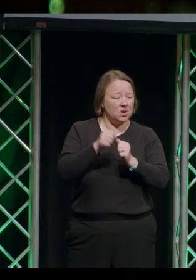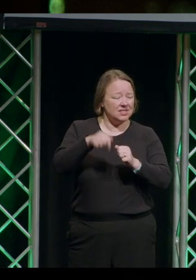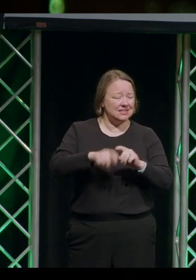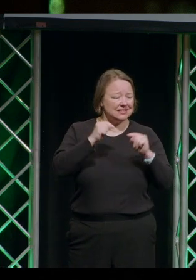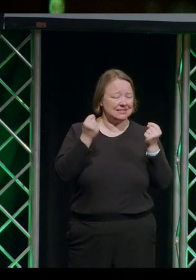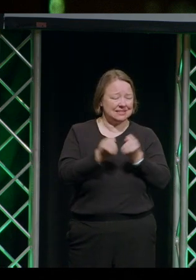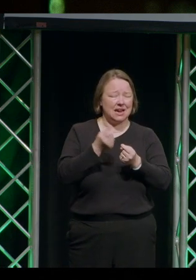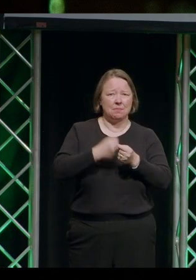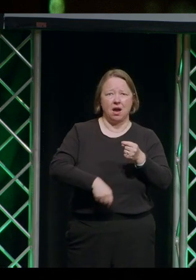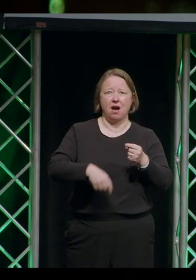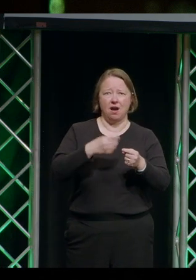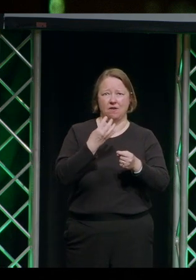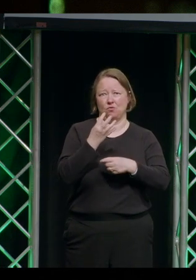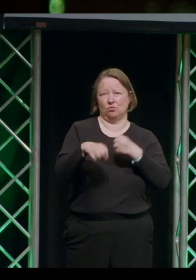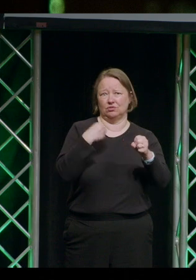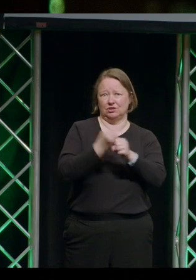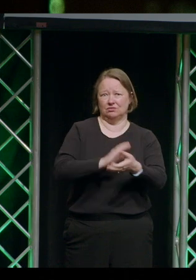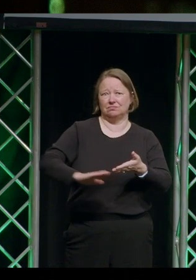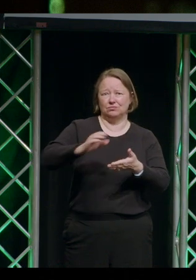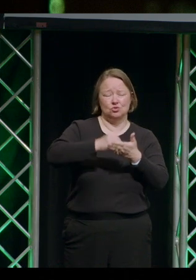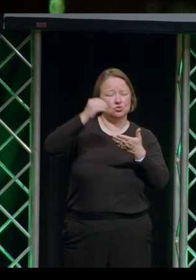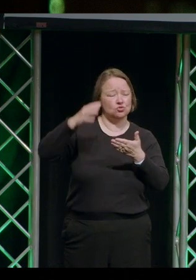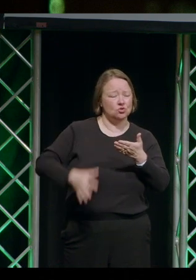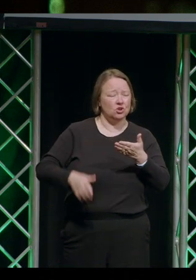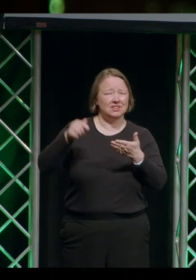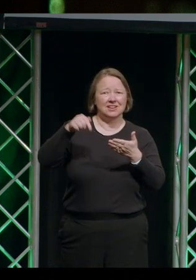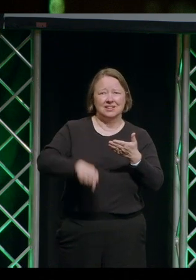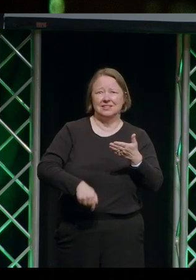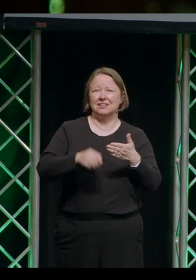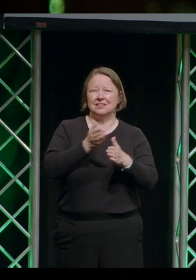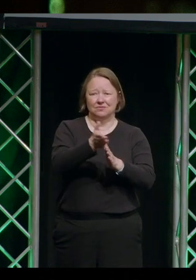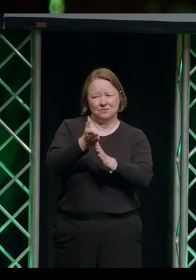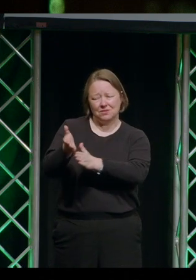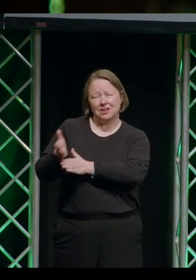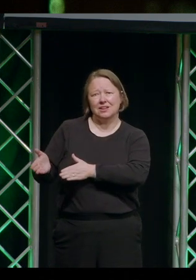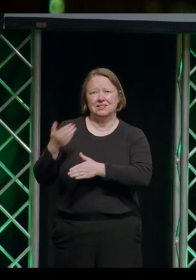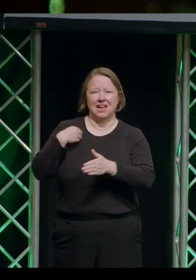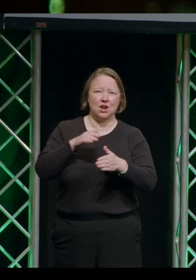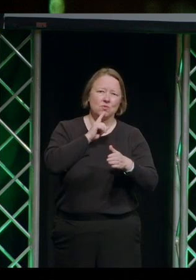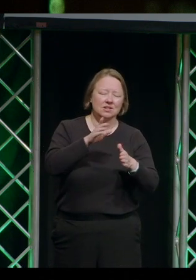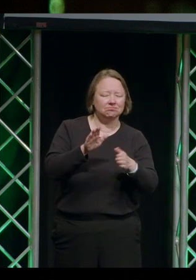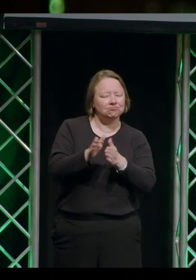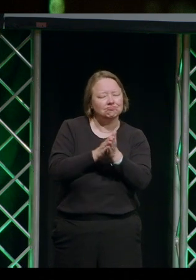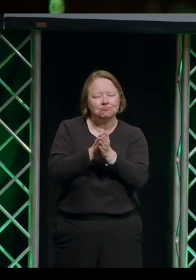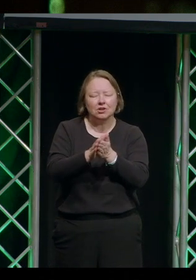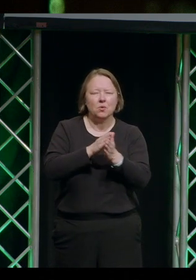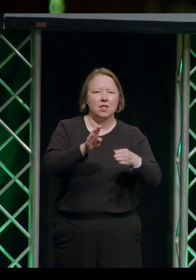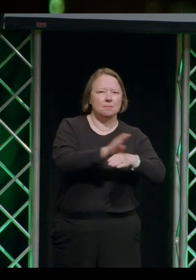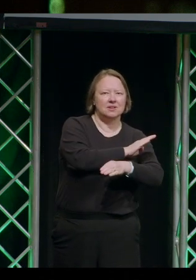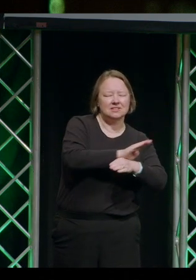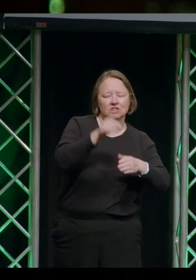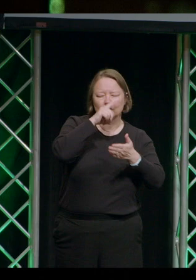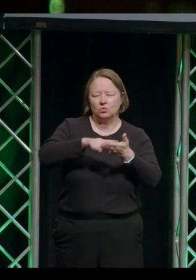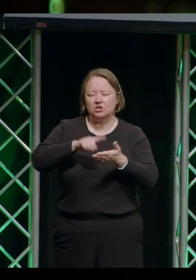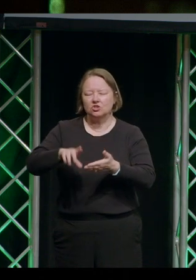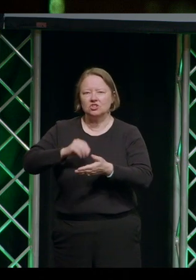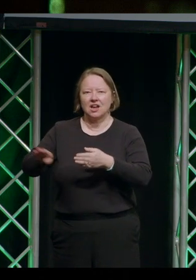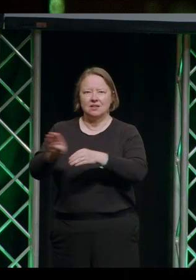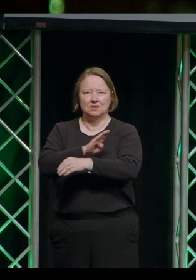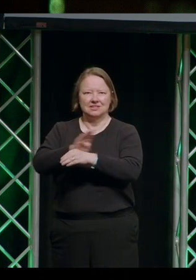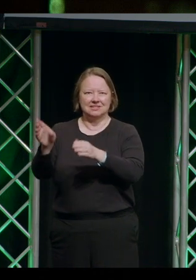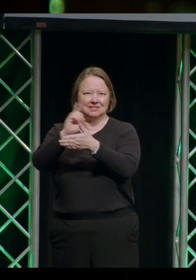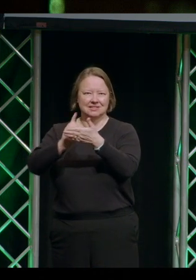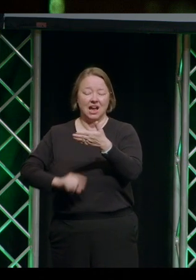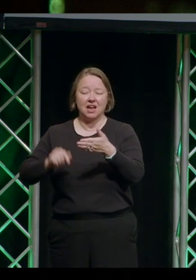undergraduate students in various STEM fields who share a passion for business, research, and industrial design.